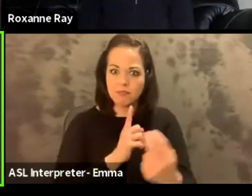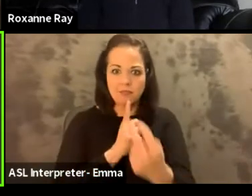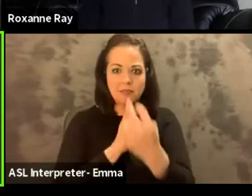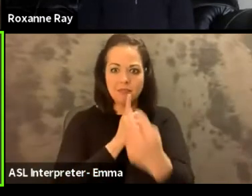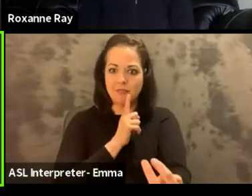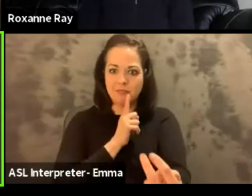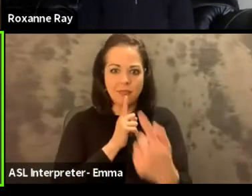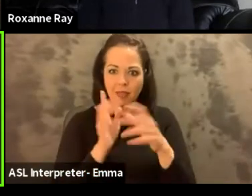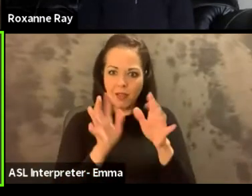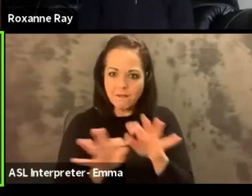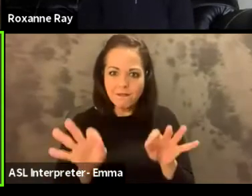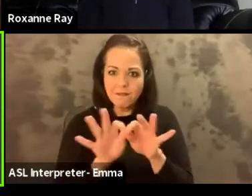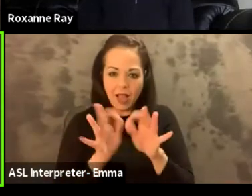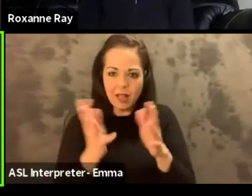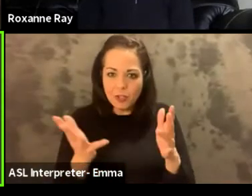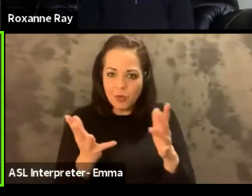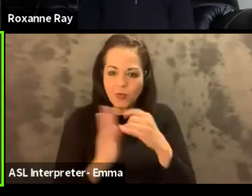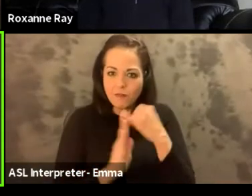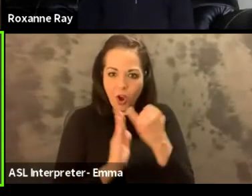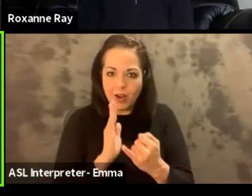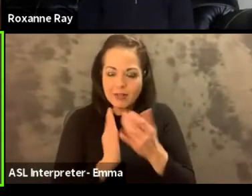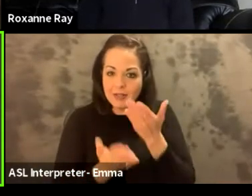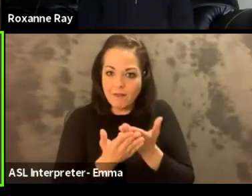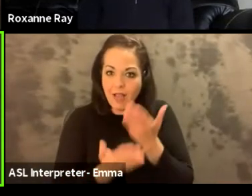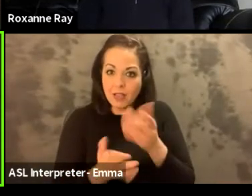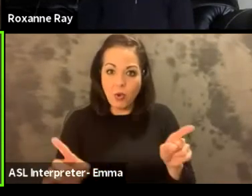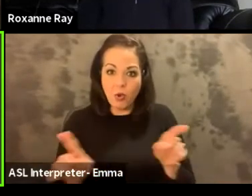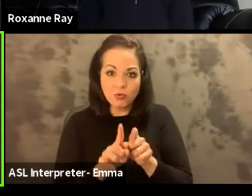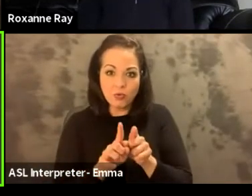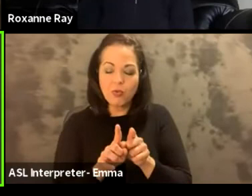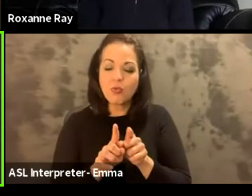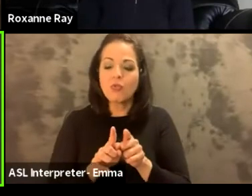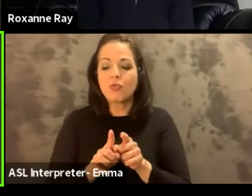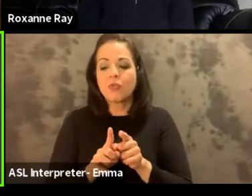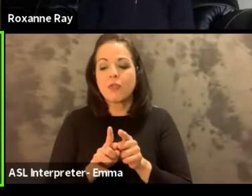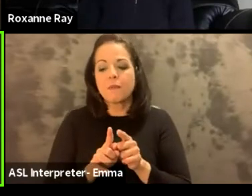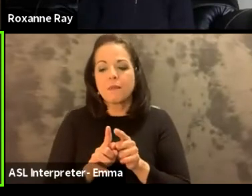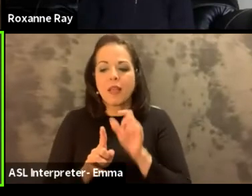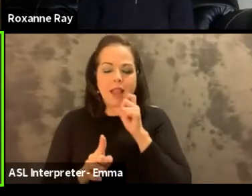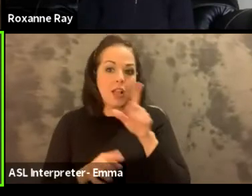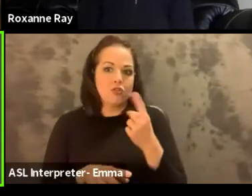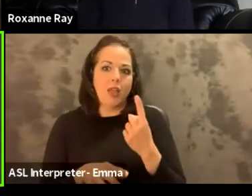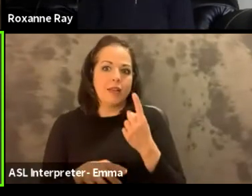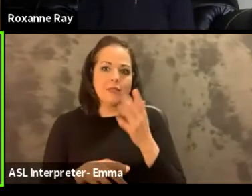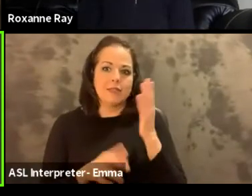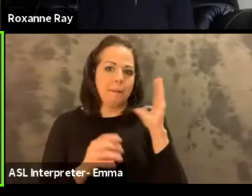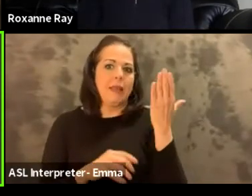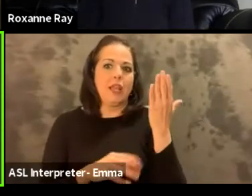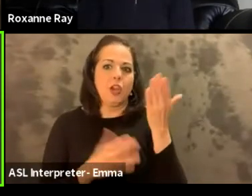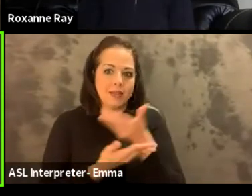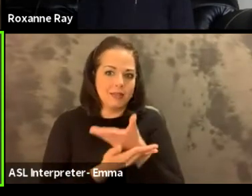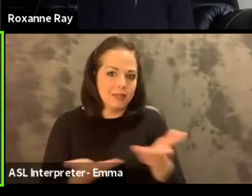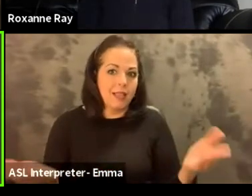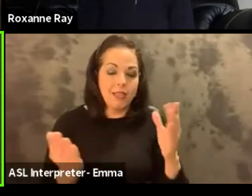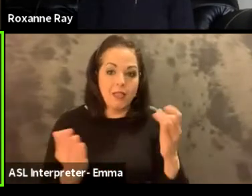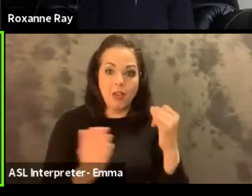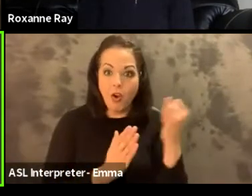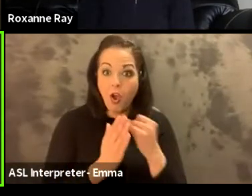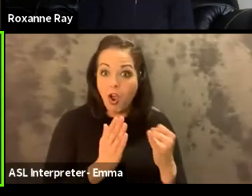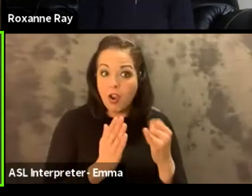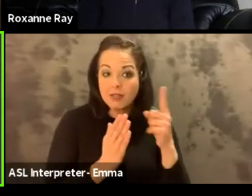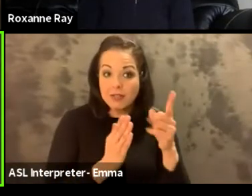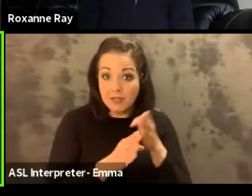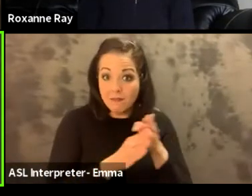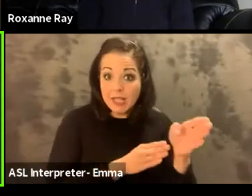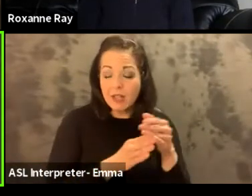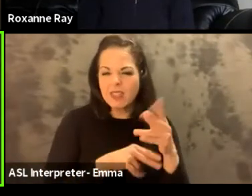artistic value. And that's also really valid too. And that's not just very apparent in the arts field, like typecasting and things